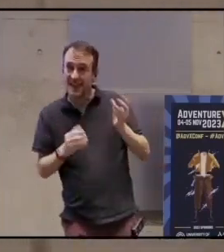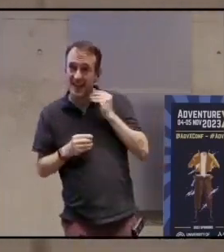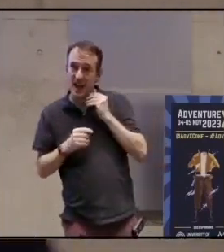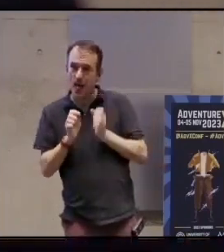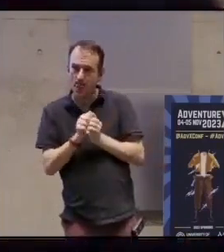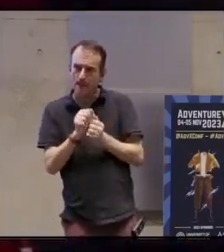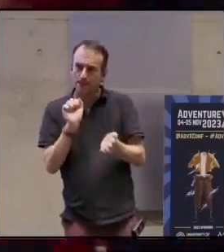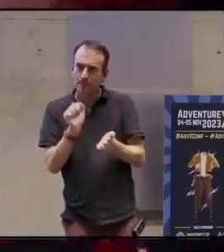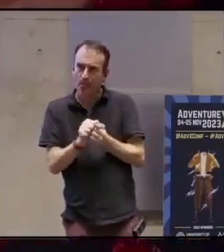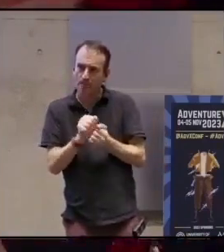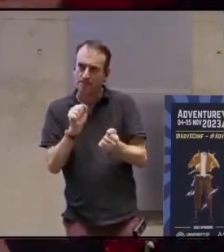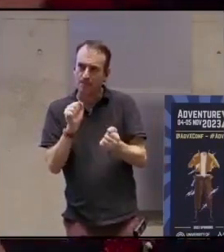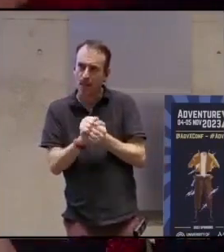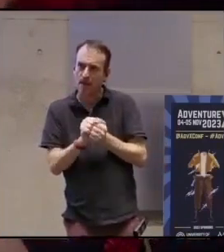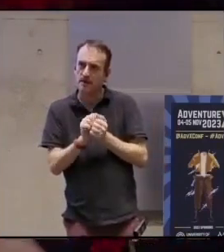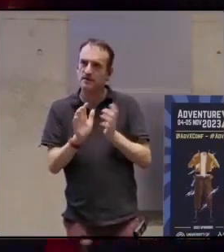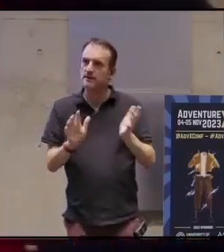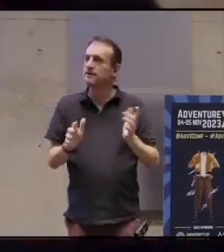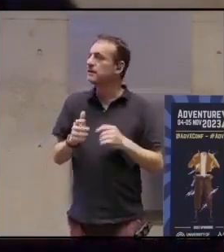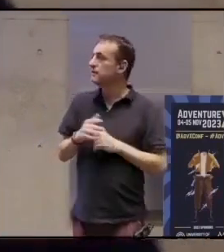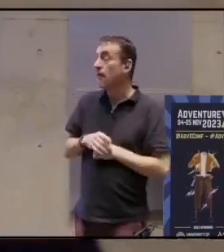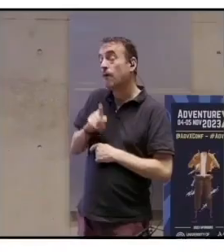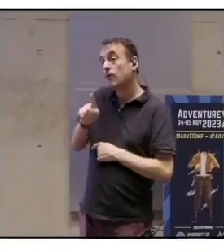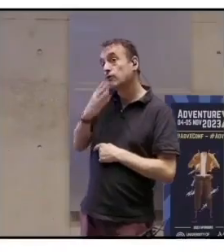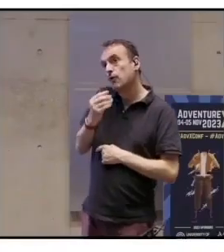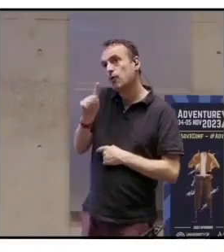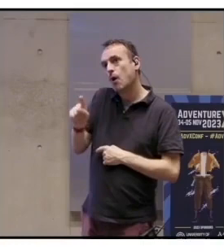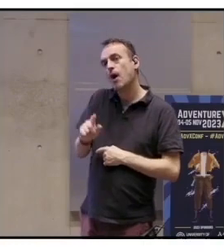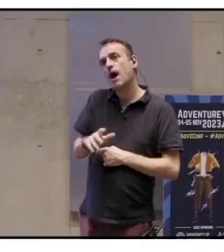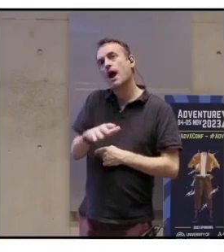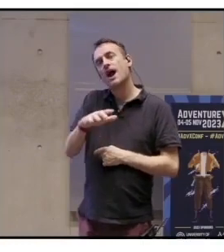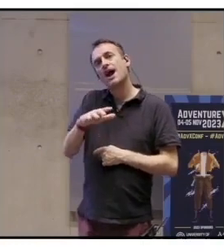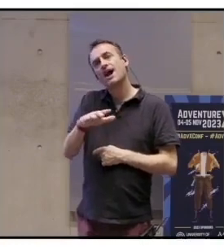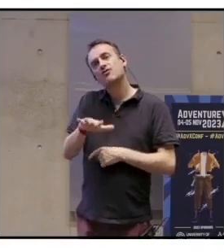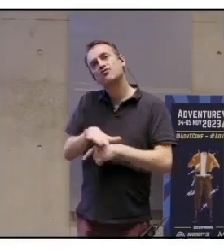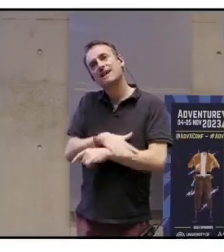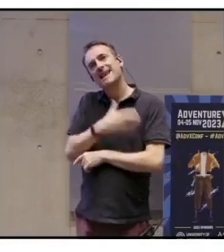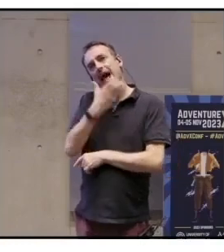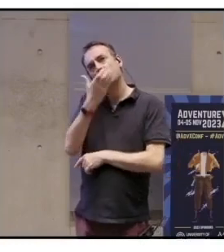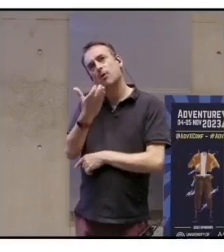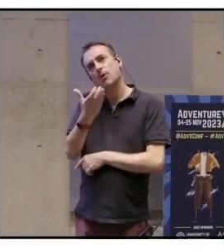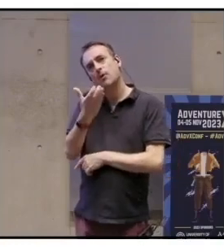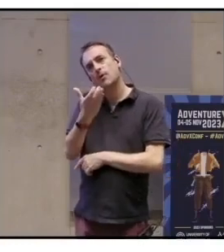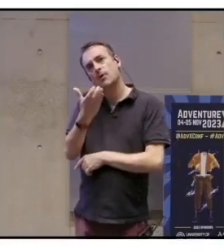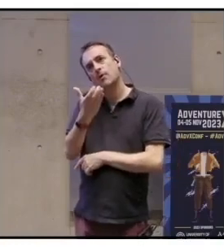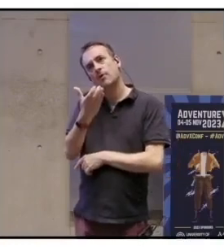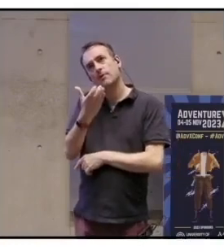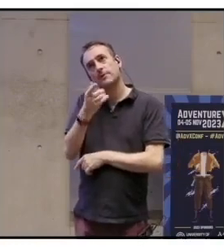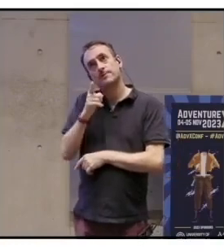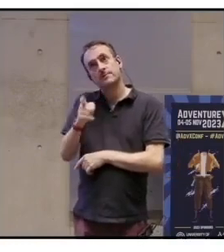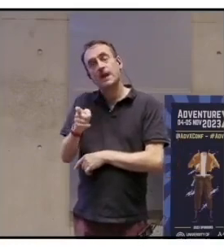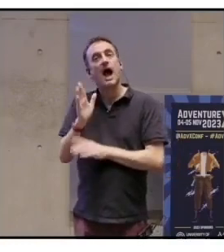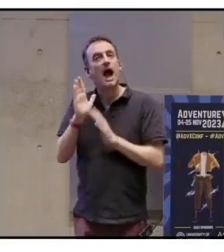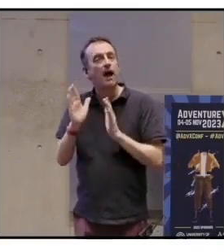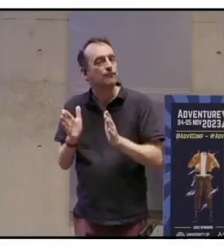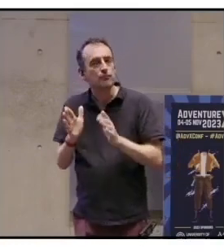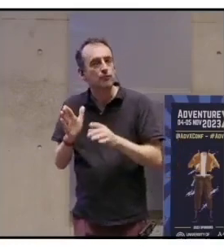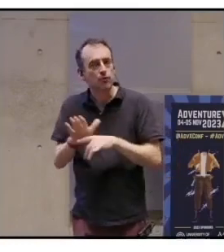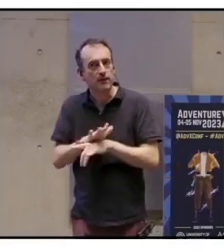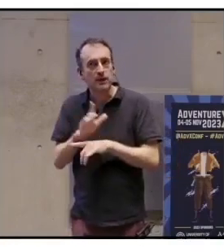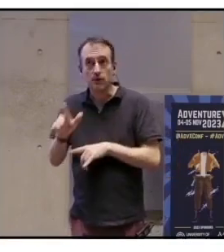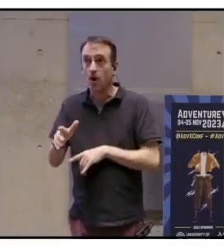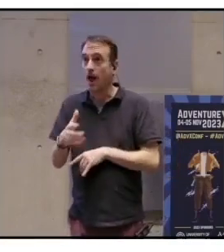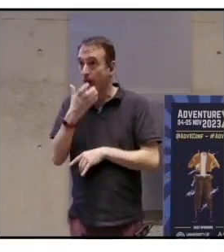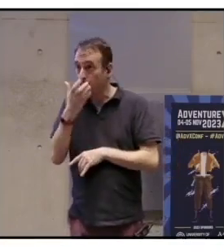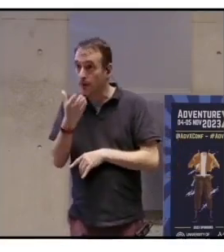So keep green apples on hand. Annoyingly, they have to be green, but a little bite of a green apple will really help clear up